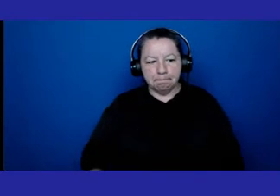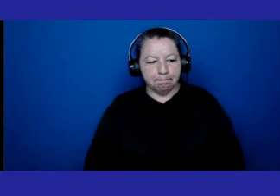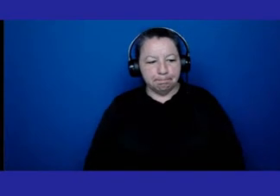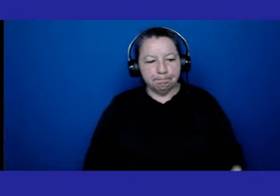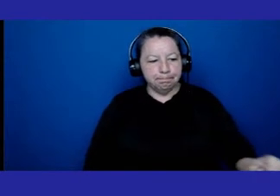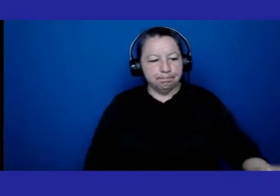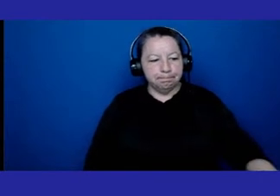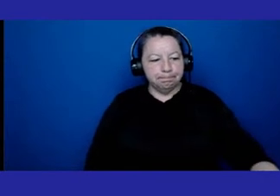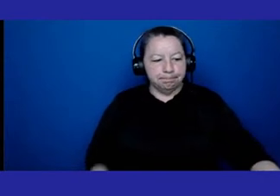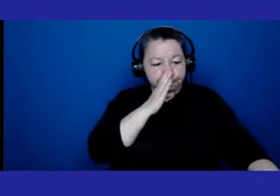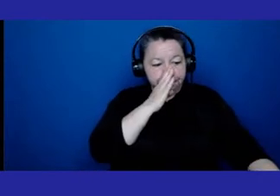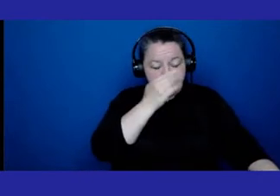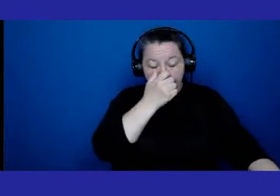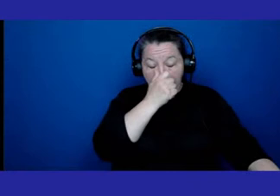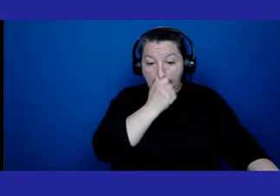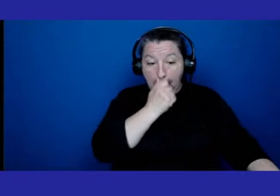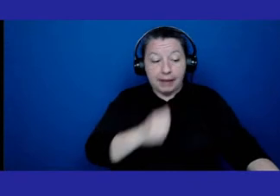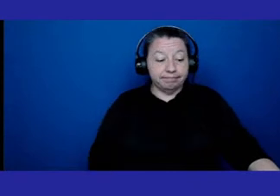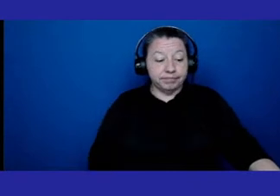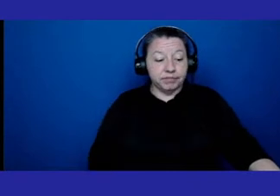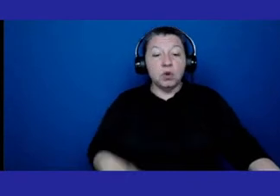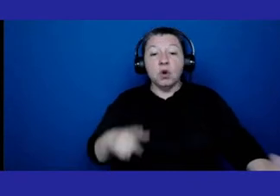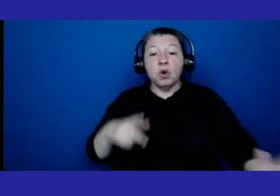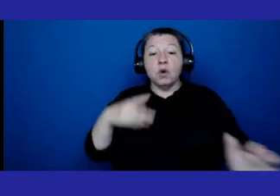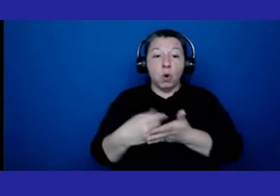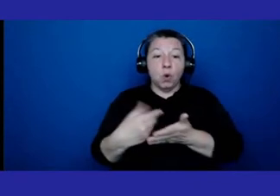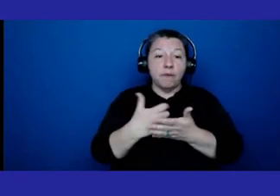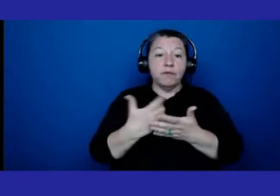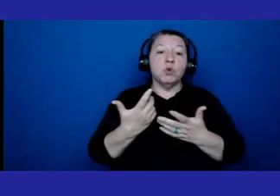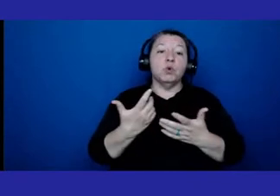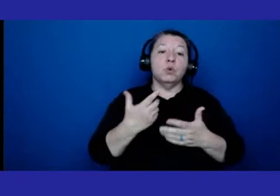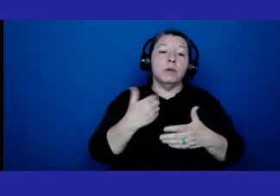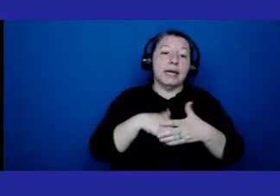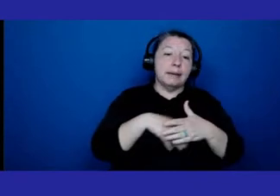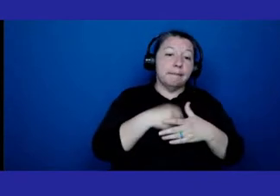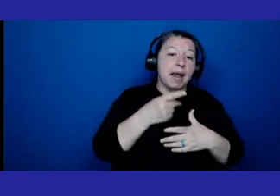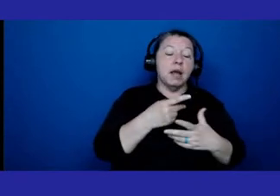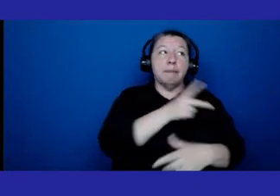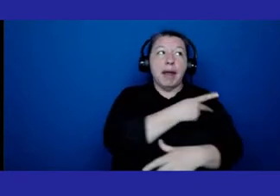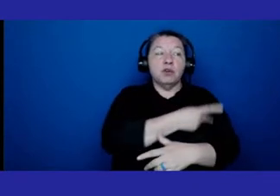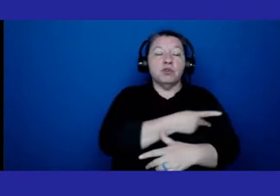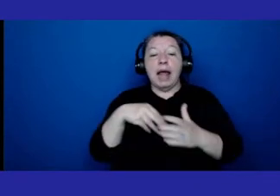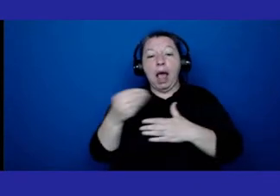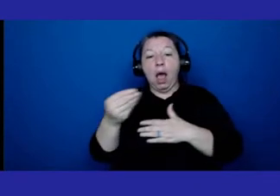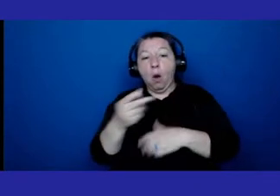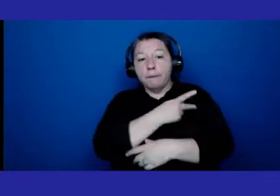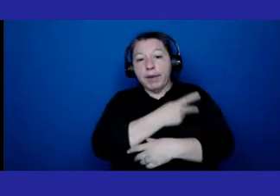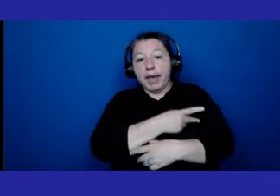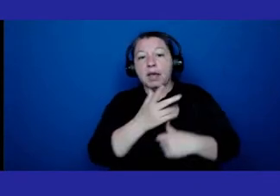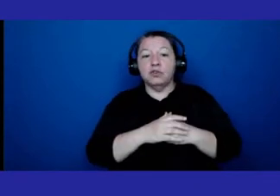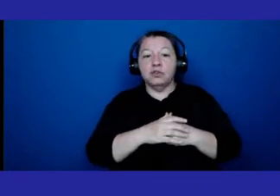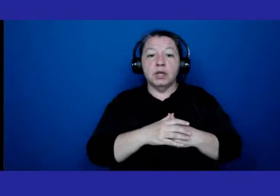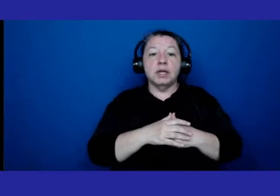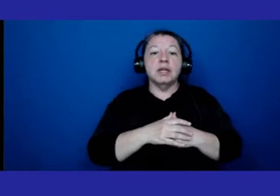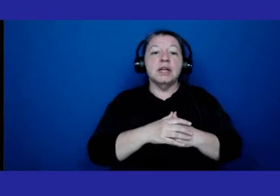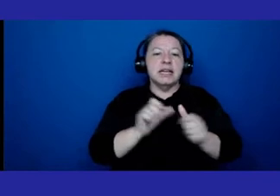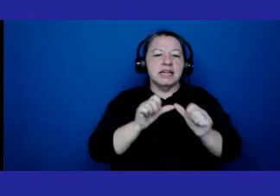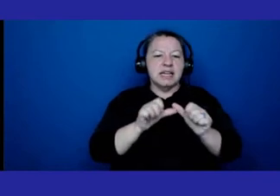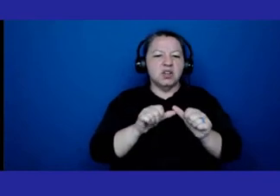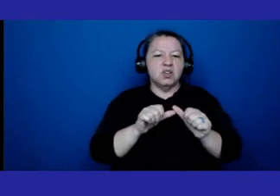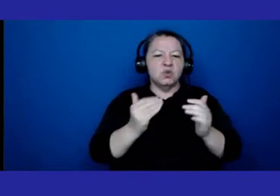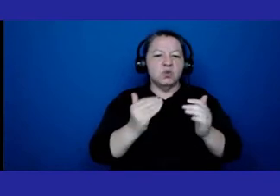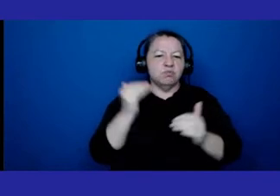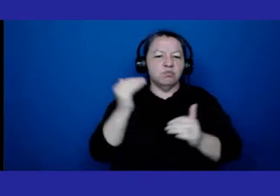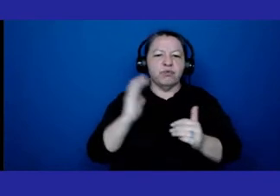So on the revenue side, inpatient, outpatient volume, rates, and cash performance continue to exceed our targets. But the big ticket item that